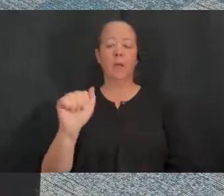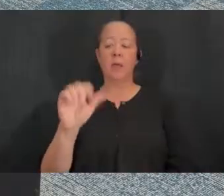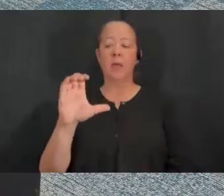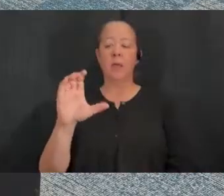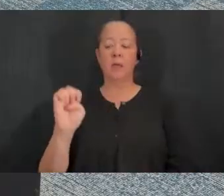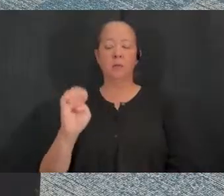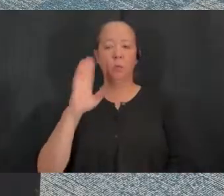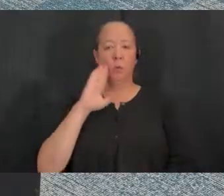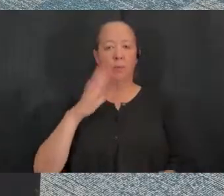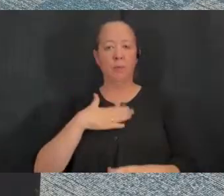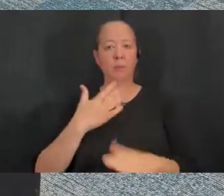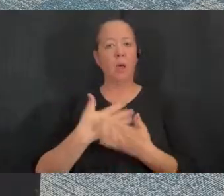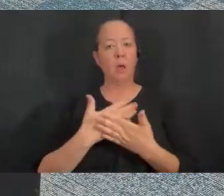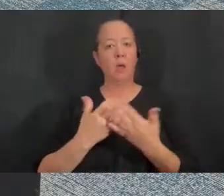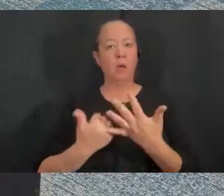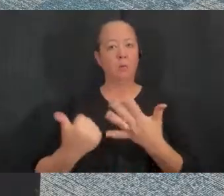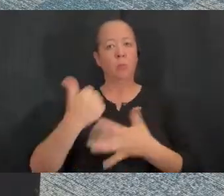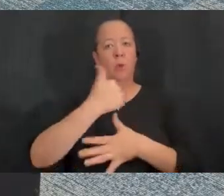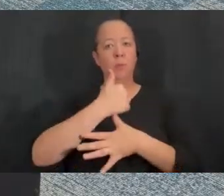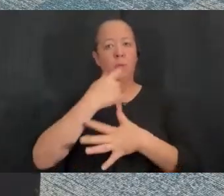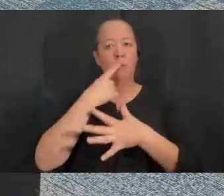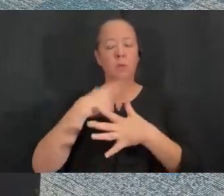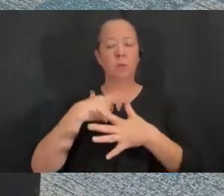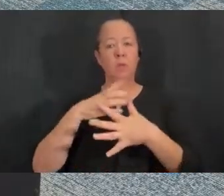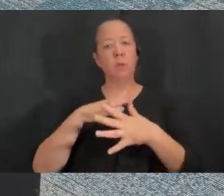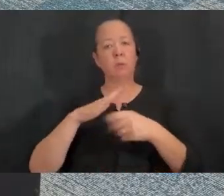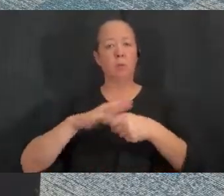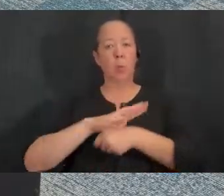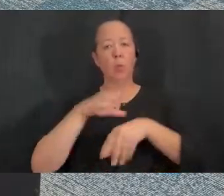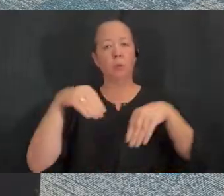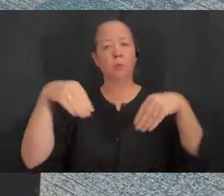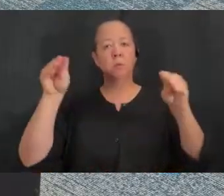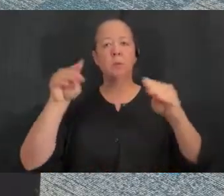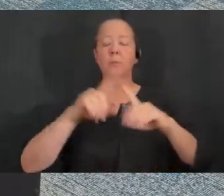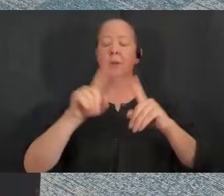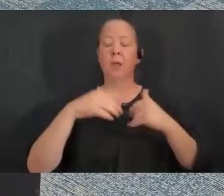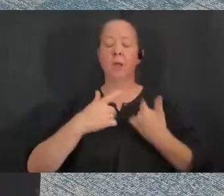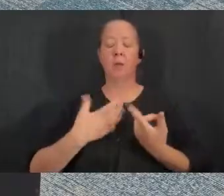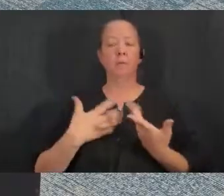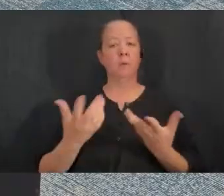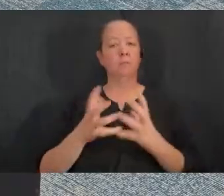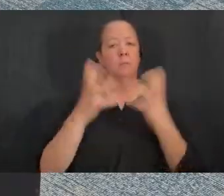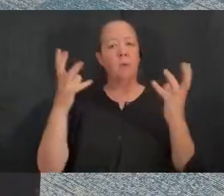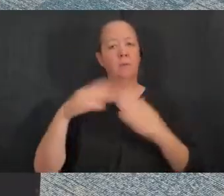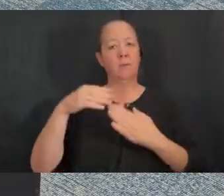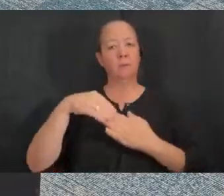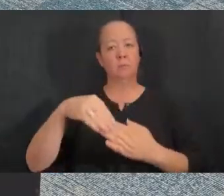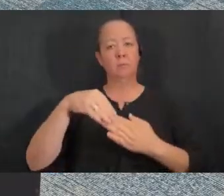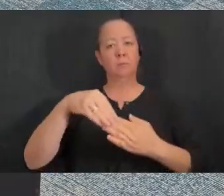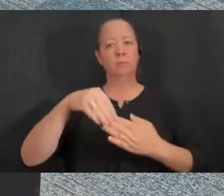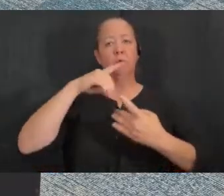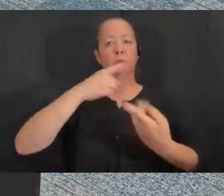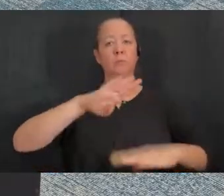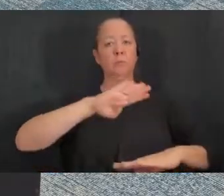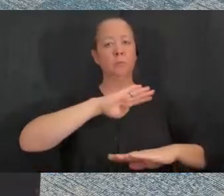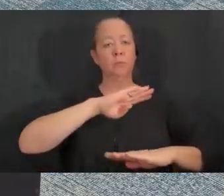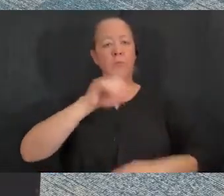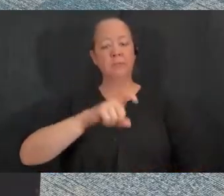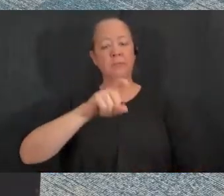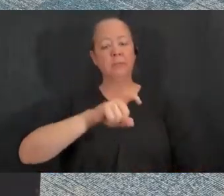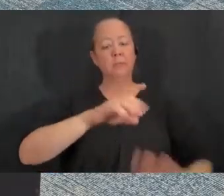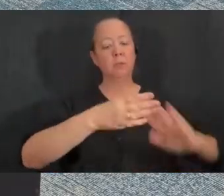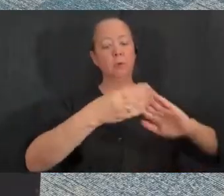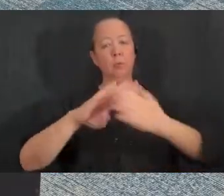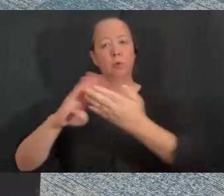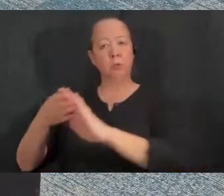wholesaler, I have a huge amount of flexibility to meet the needs of the community. And for those of you who are familiar with independent